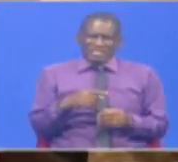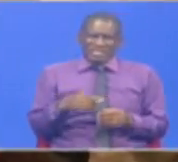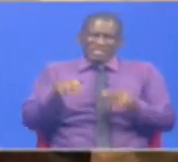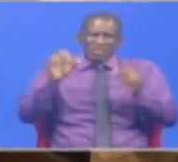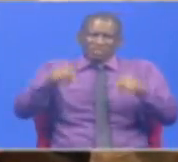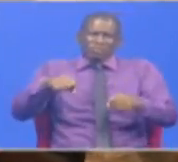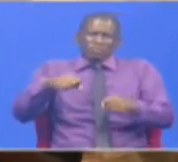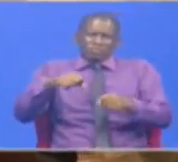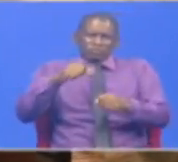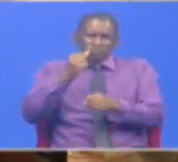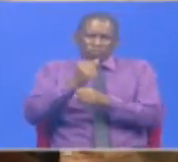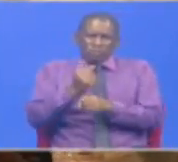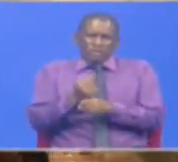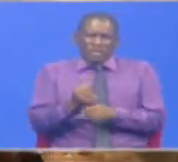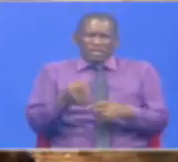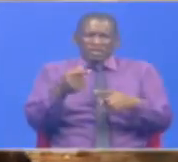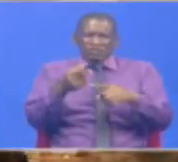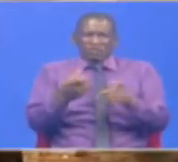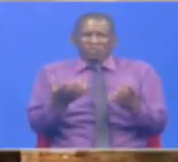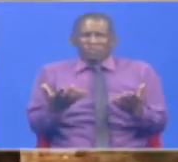get from